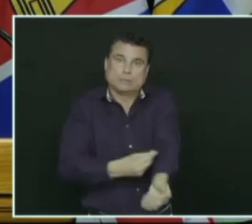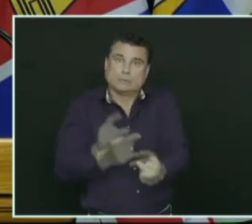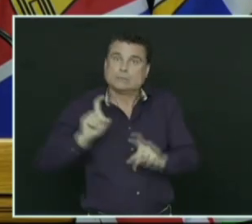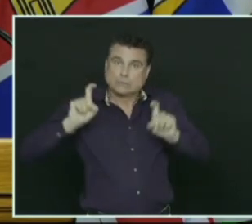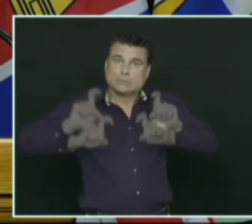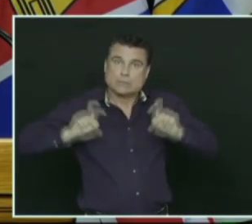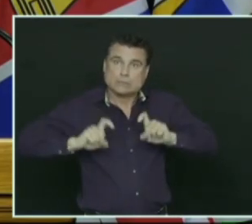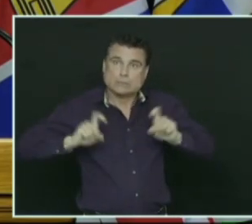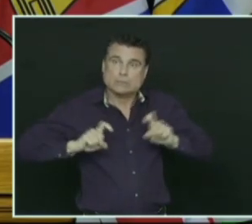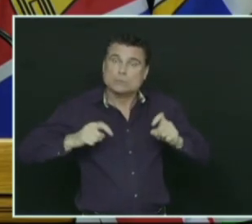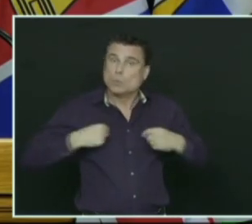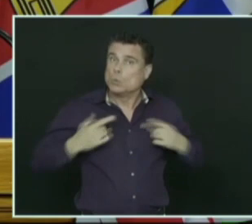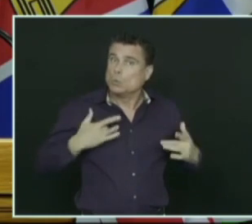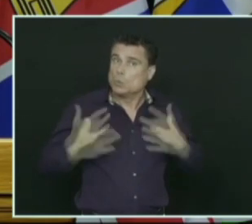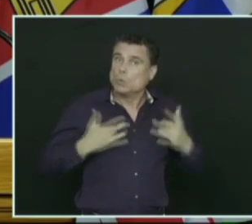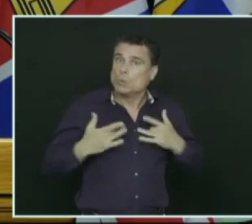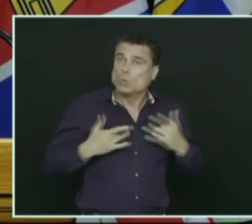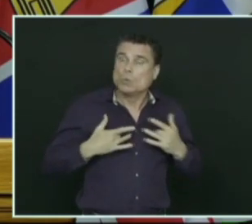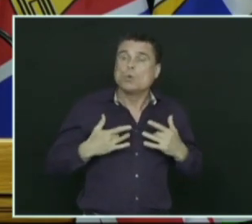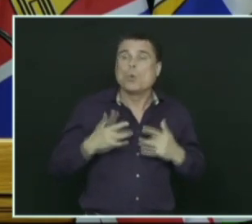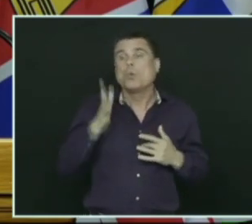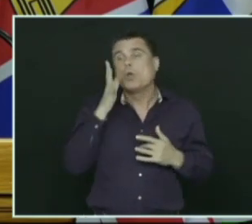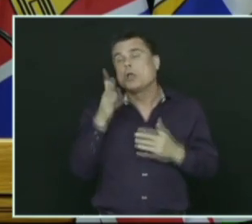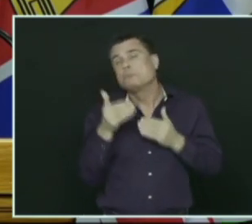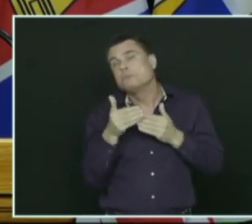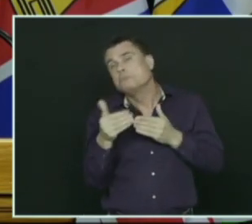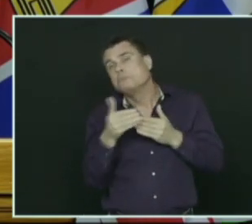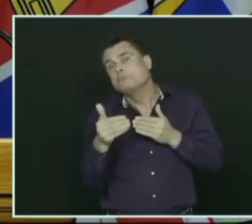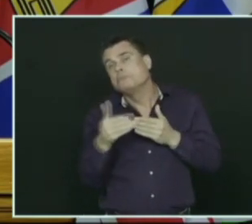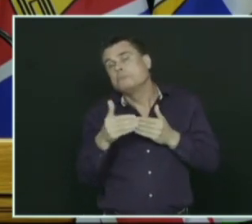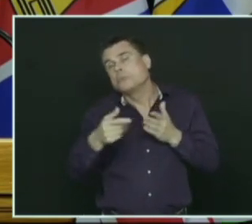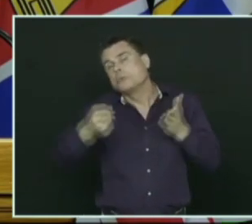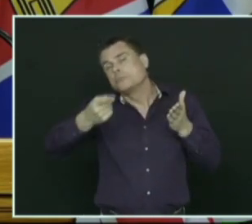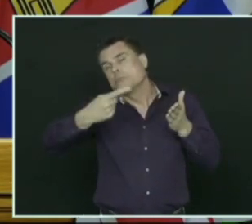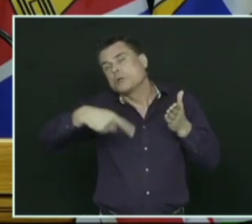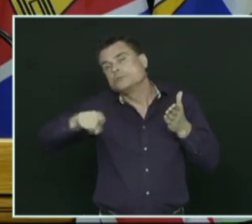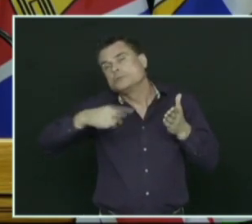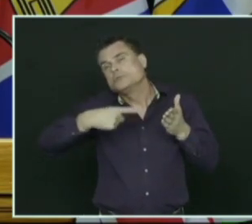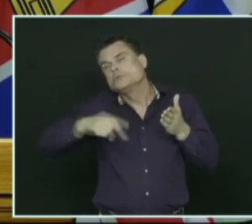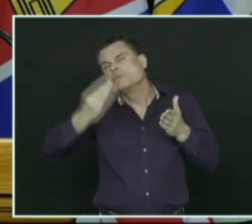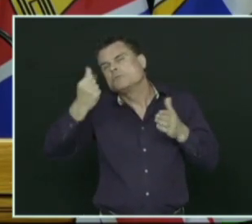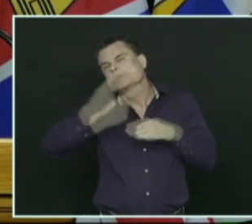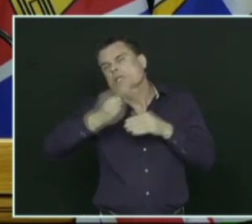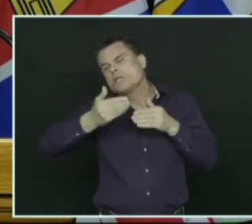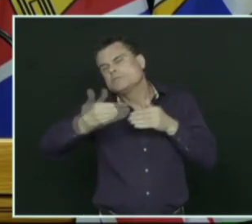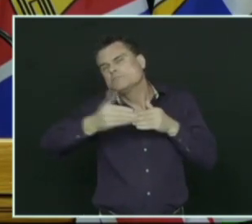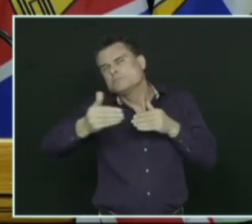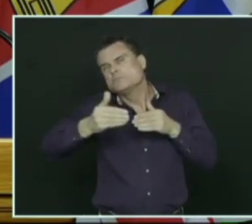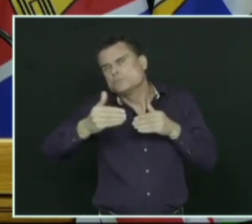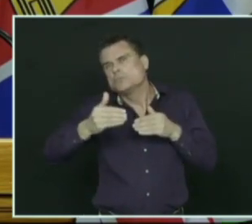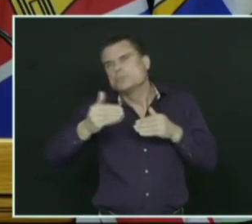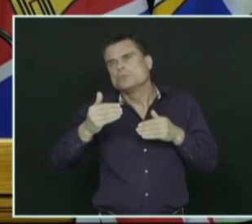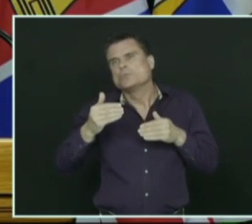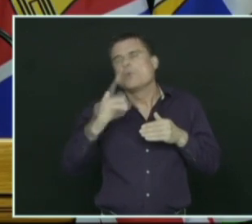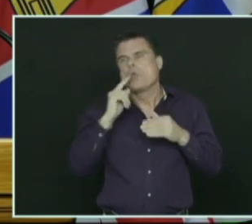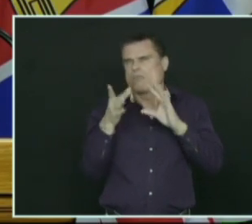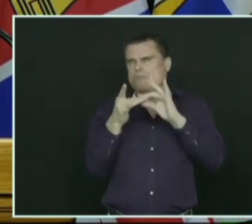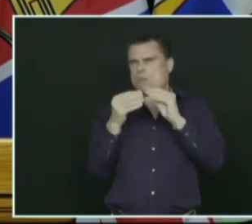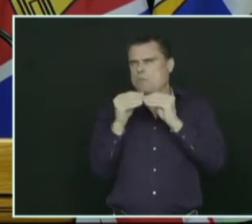advisory group on our Canadian Pandemic Influenza Planning Committee, which I've chaired for a number of years. And that paper came out